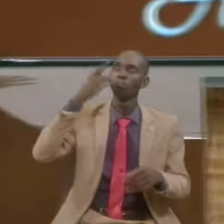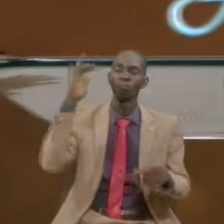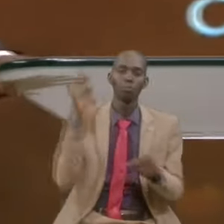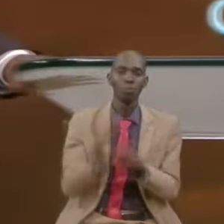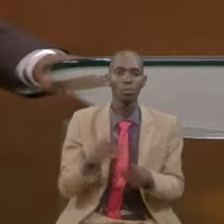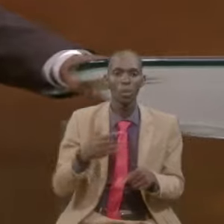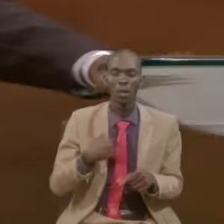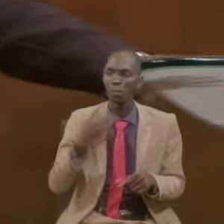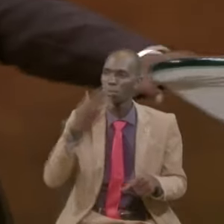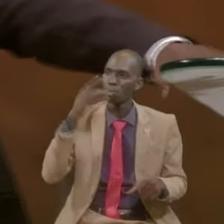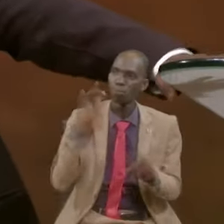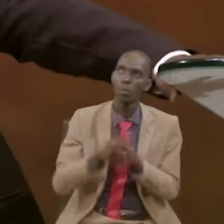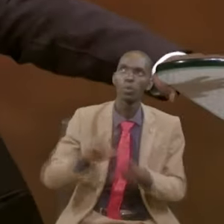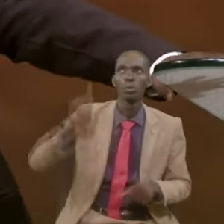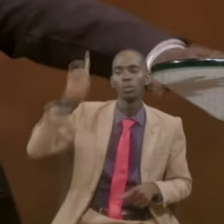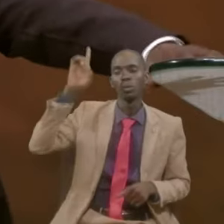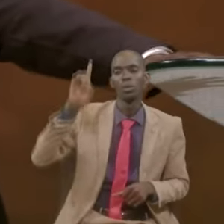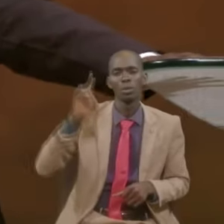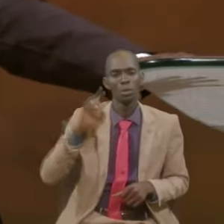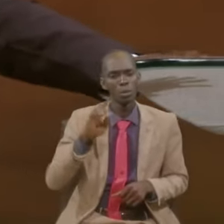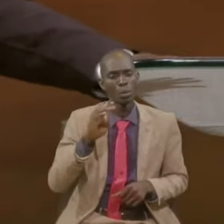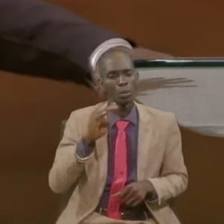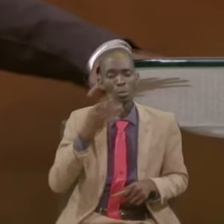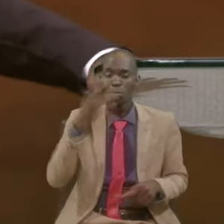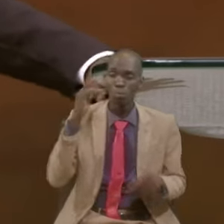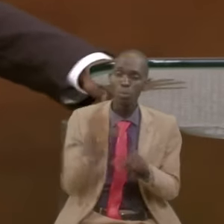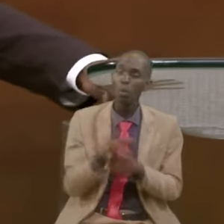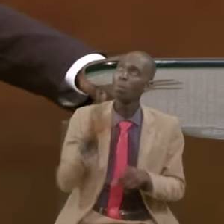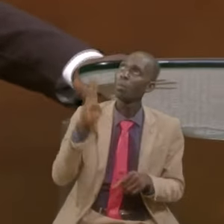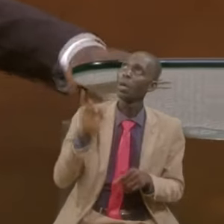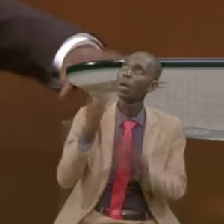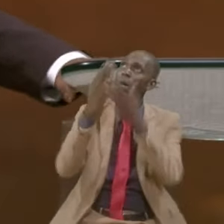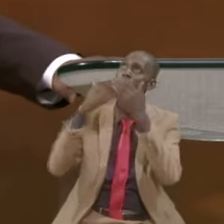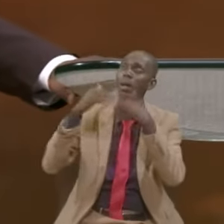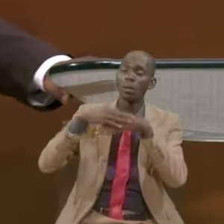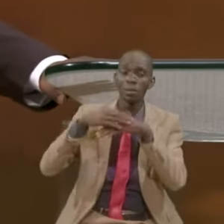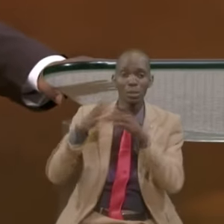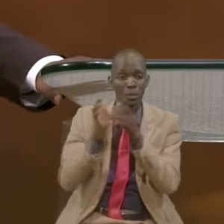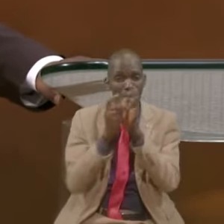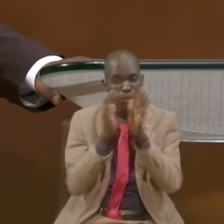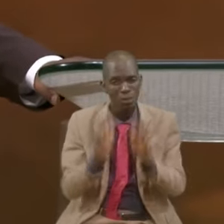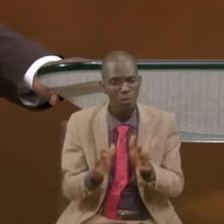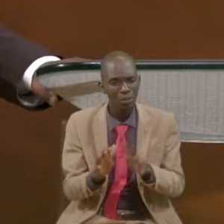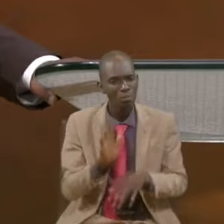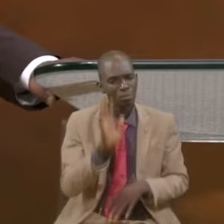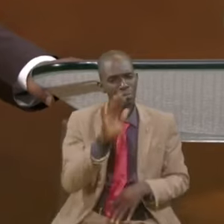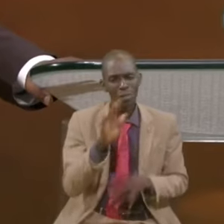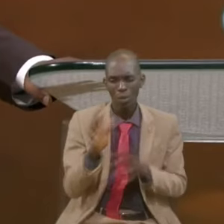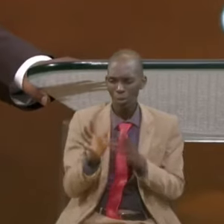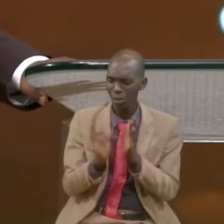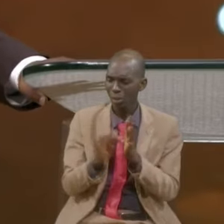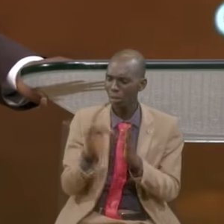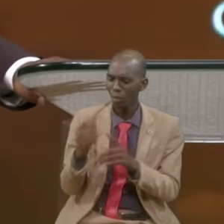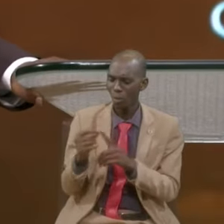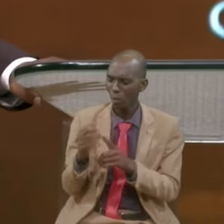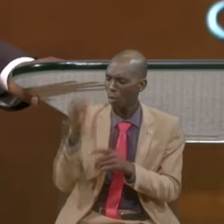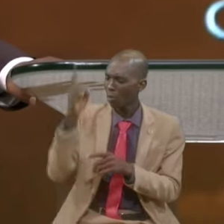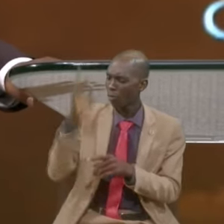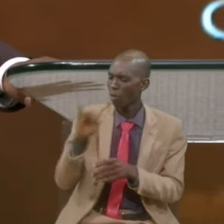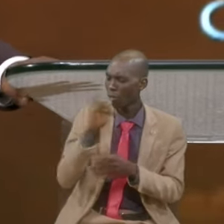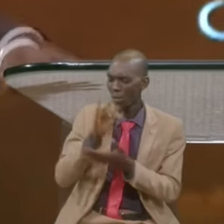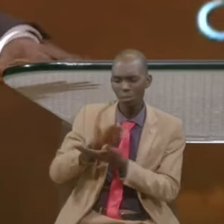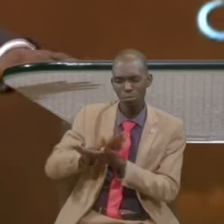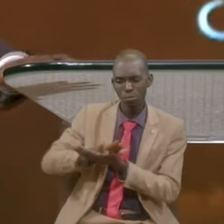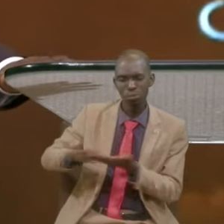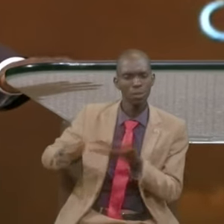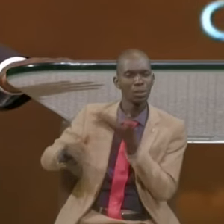I swear by heaven. Christian, believer, the word of God is very clear. If you're a real child of God,